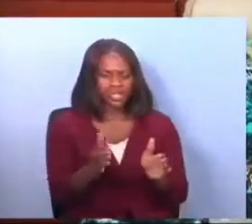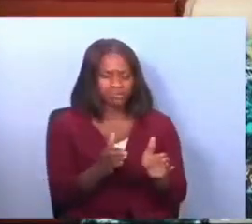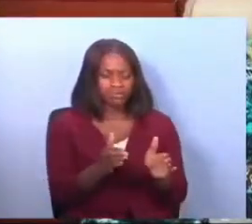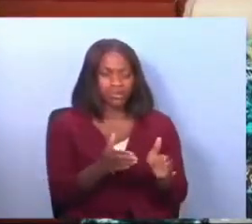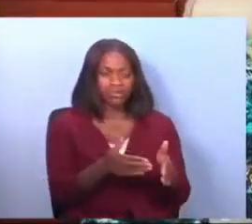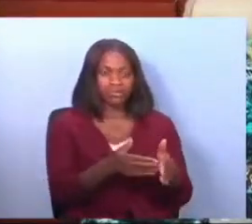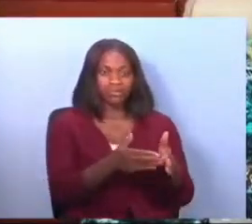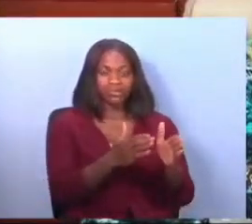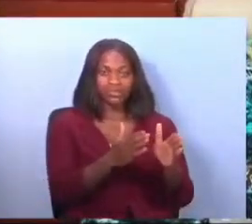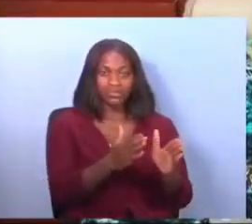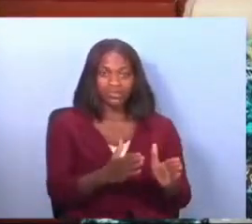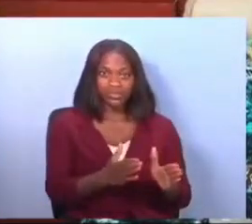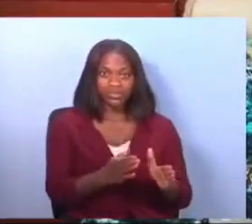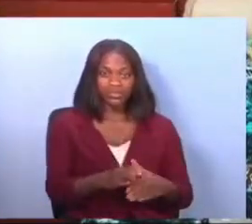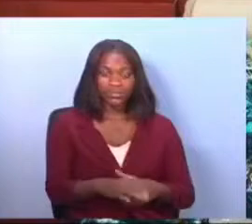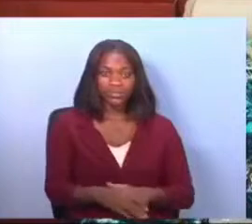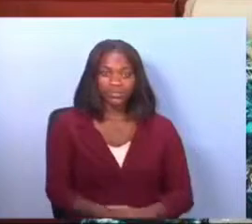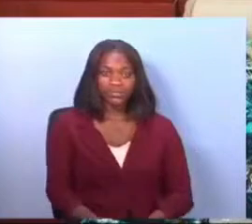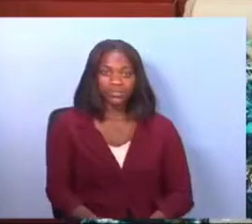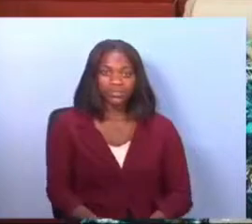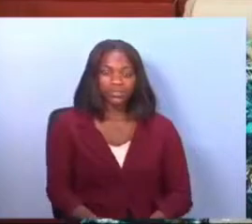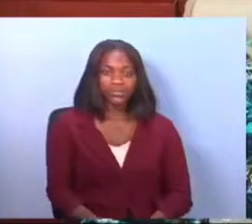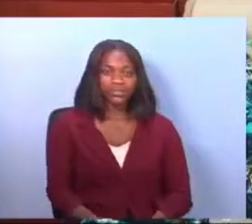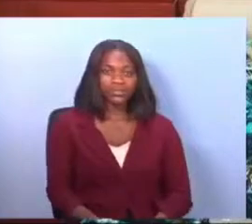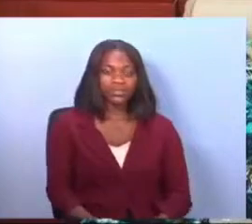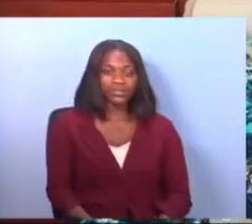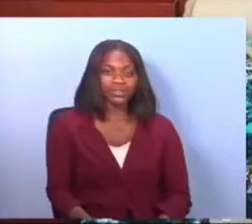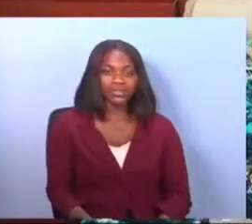leader, in trying to